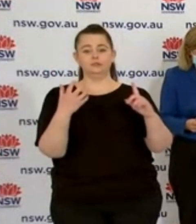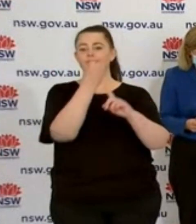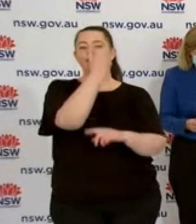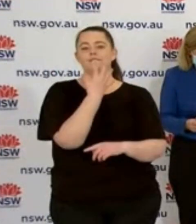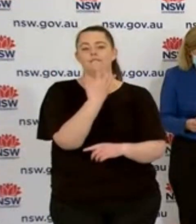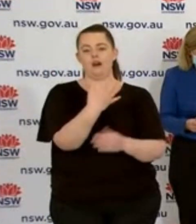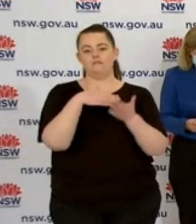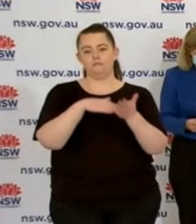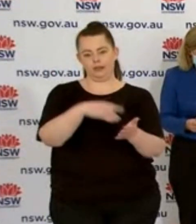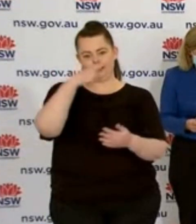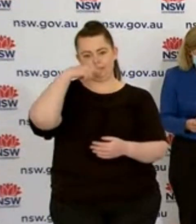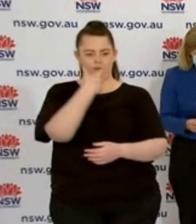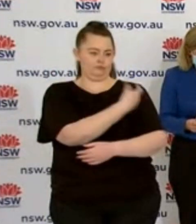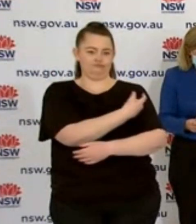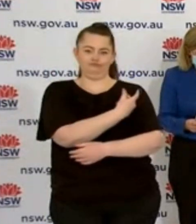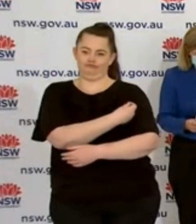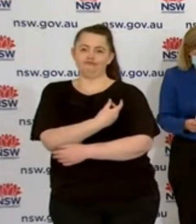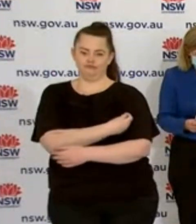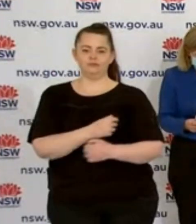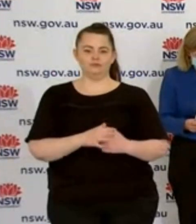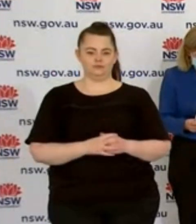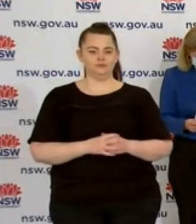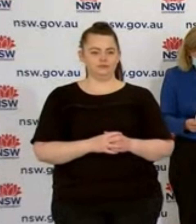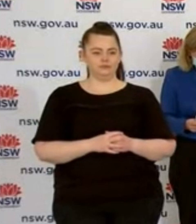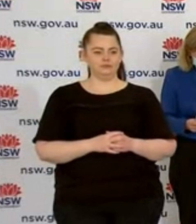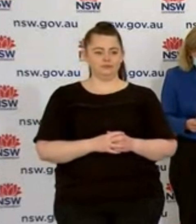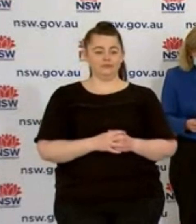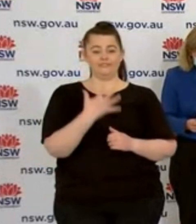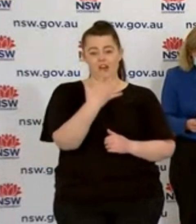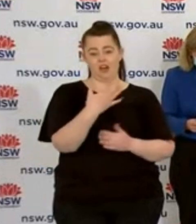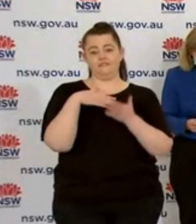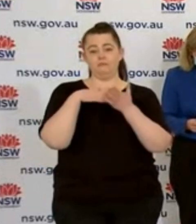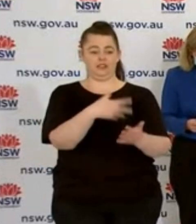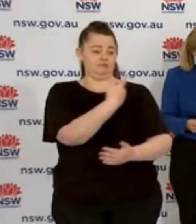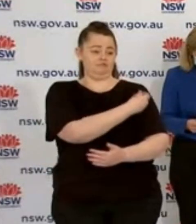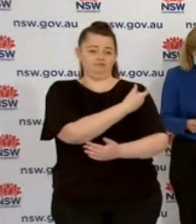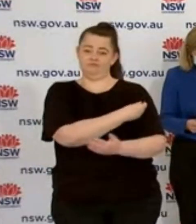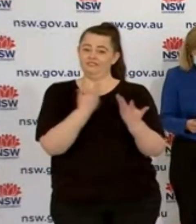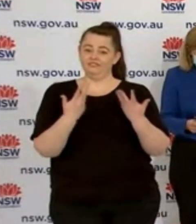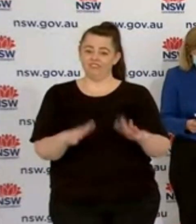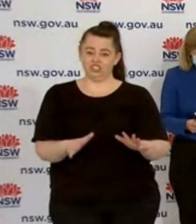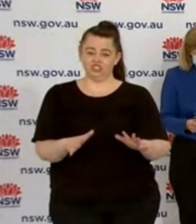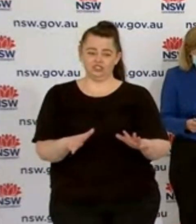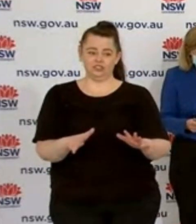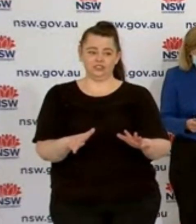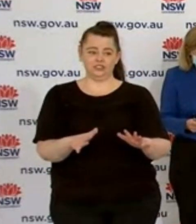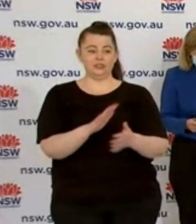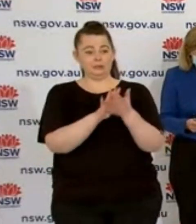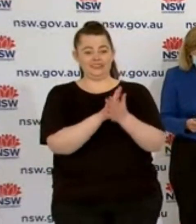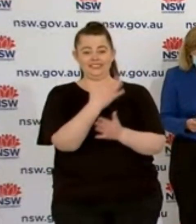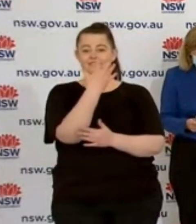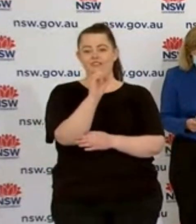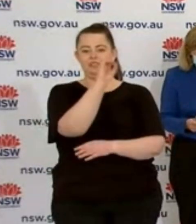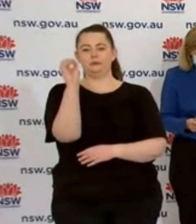vaccinated. Outstanding result that in New South Wales we now have hit 5 million jabs, and 50% of our population